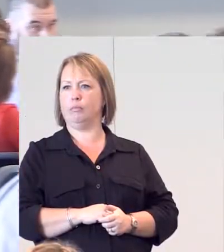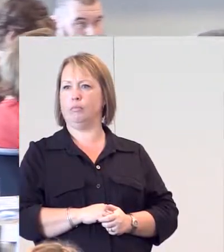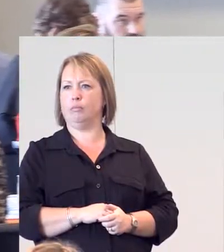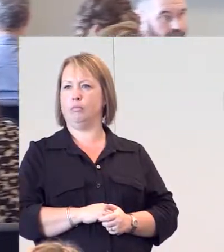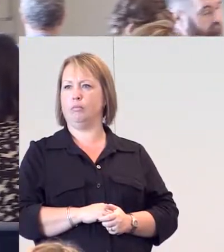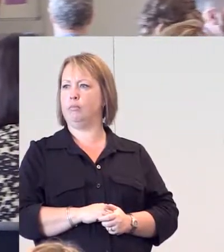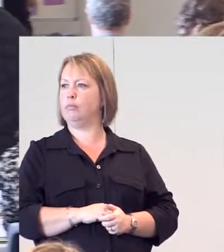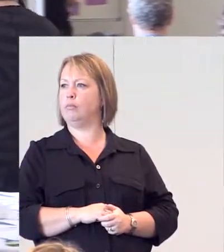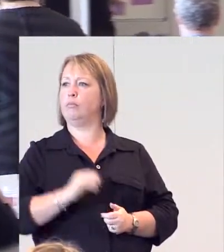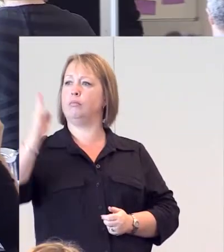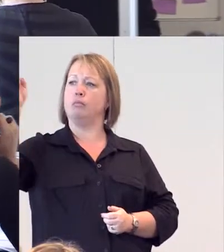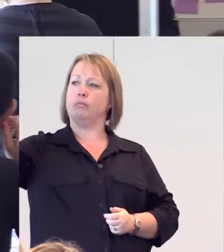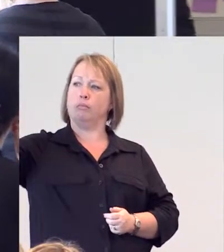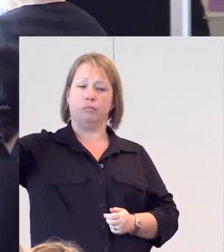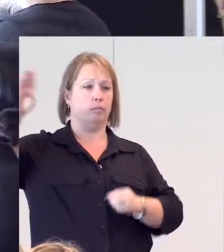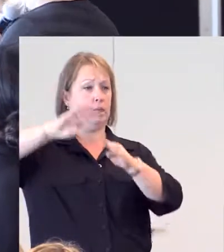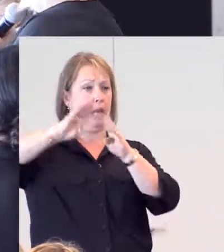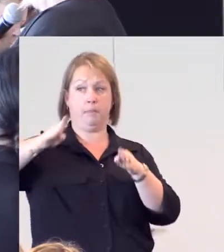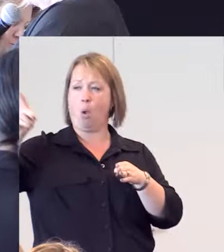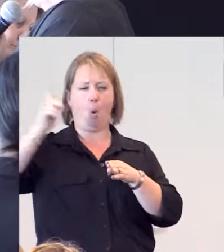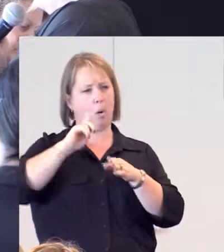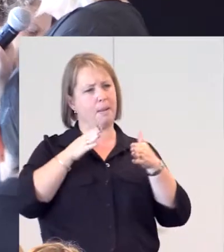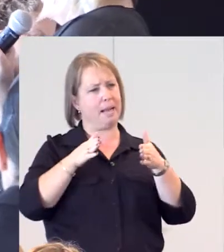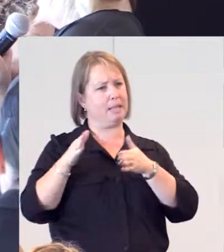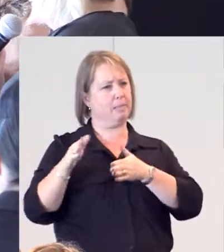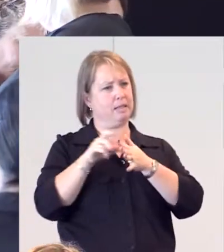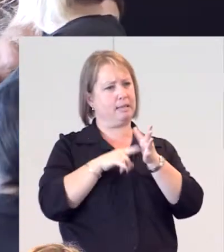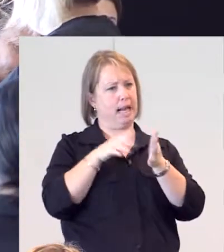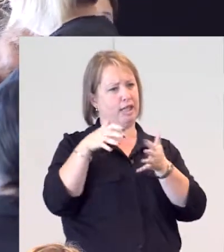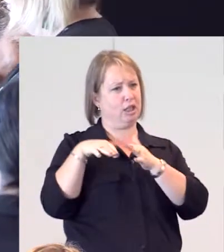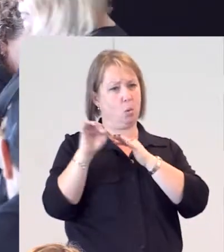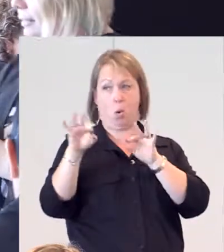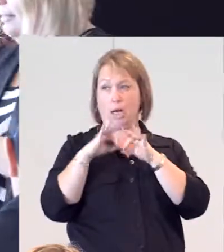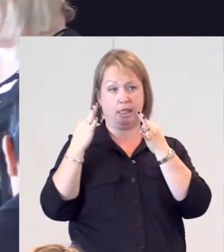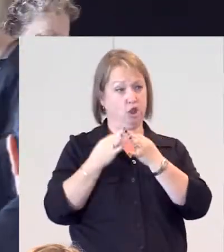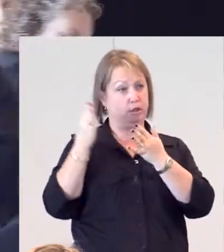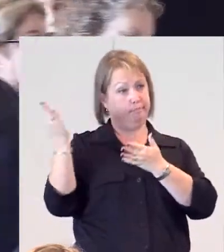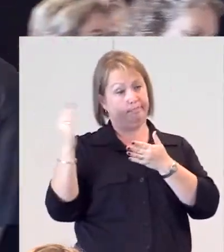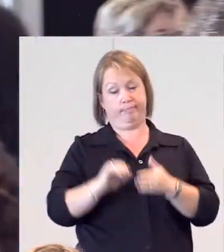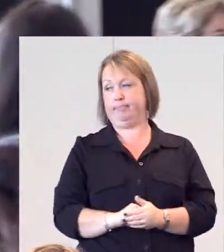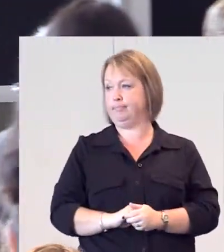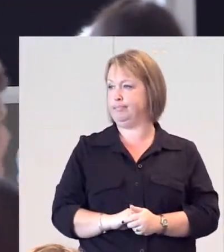Yep, okay. Over here. So what are the mechanisms for data collection in your organisation?